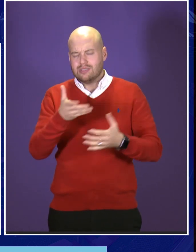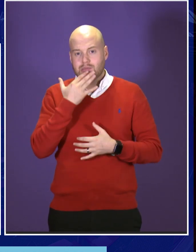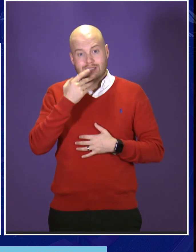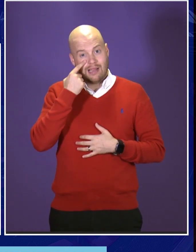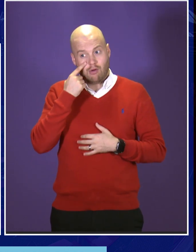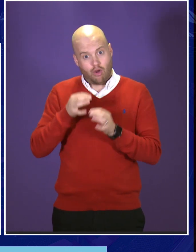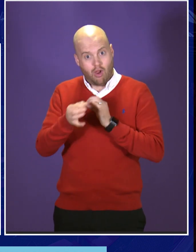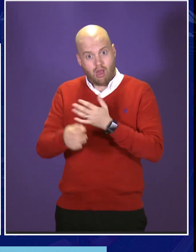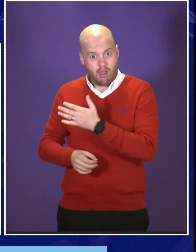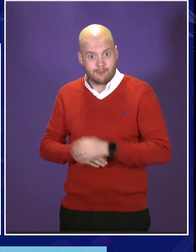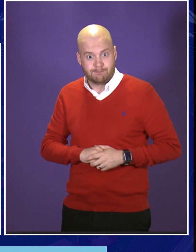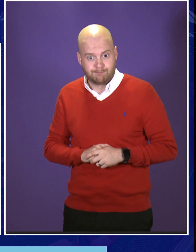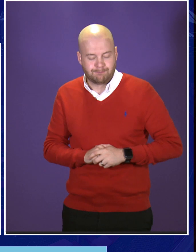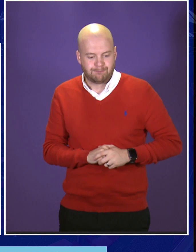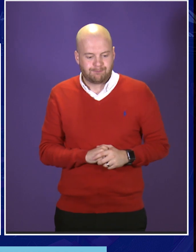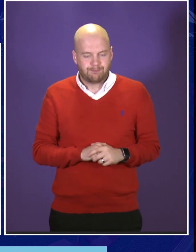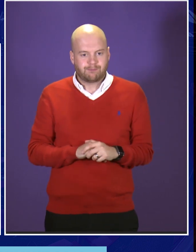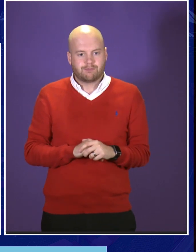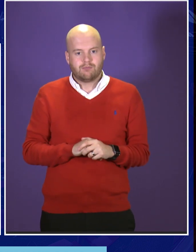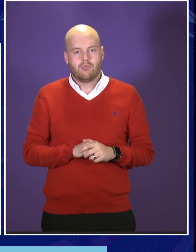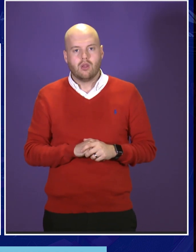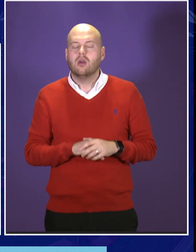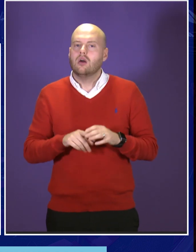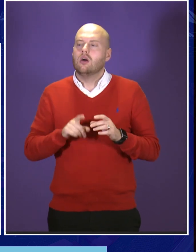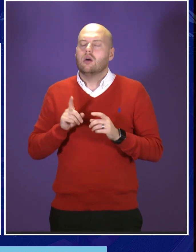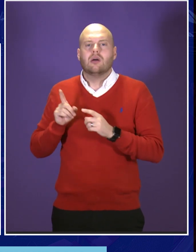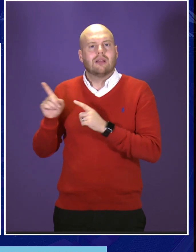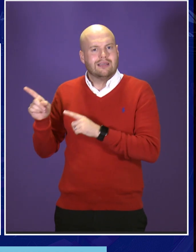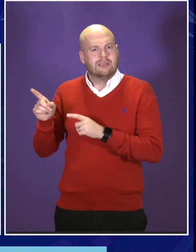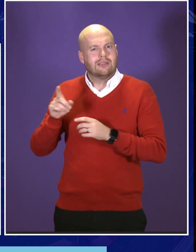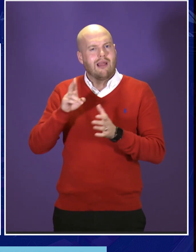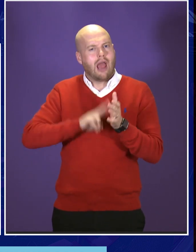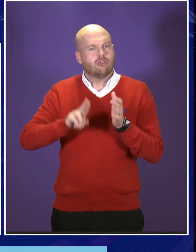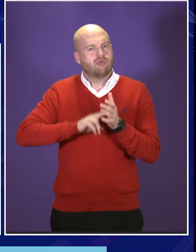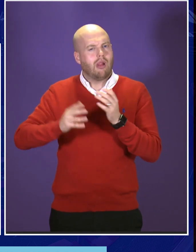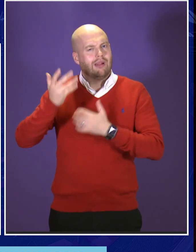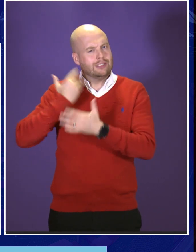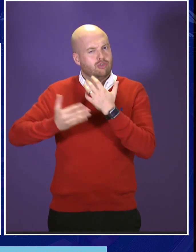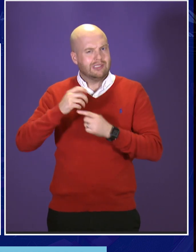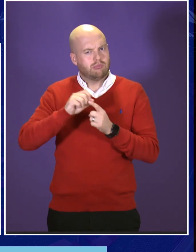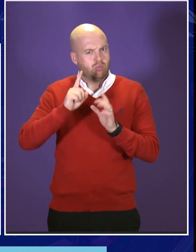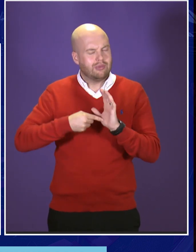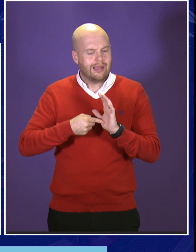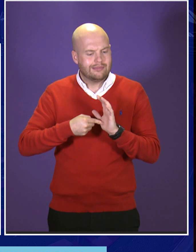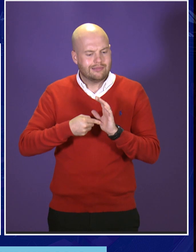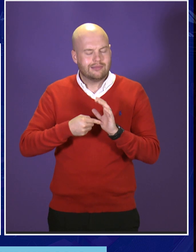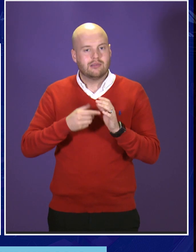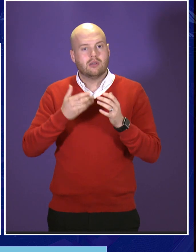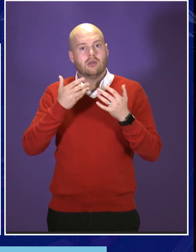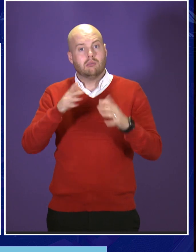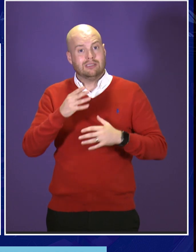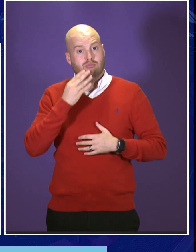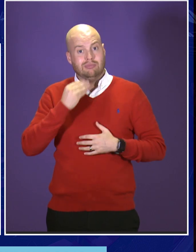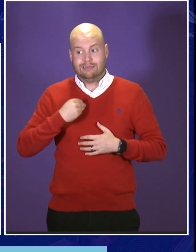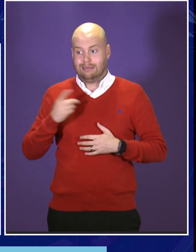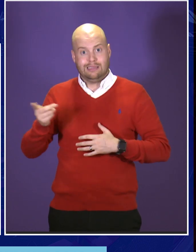look. This is a natural history project, which I will not show you, but take a look at it. We recently did a physical installation at the National